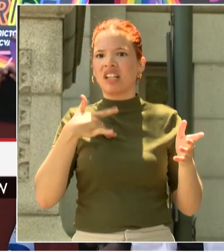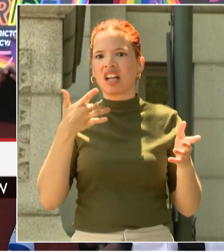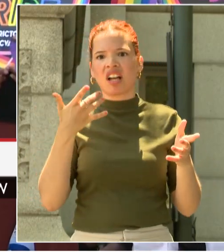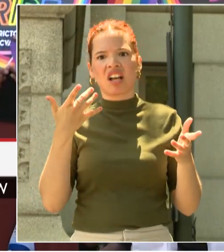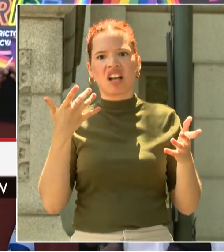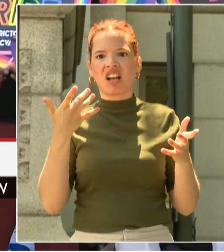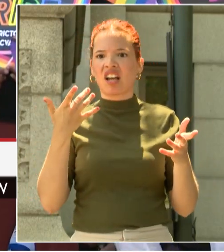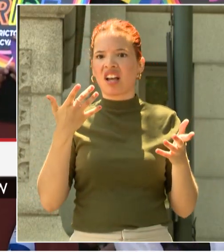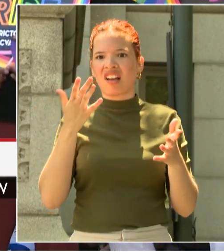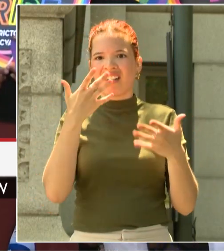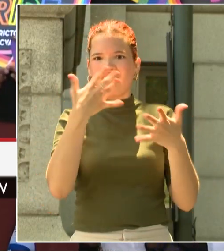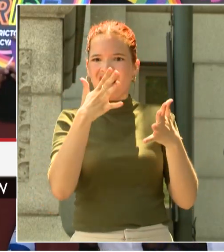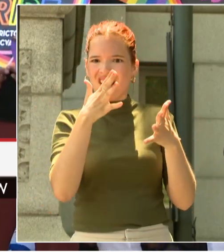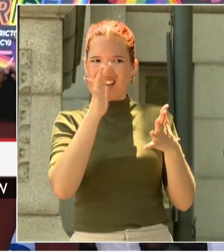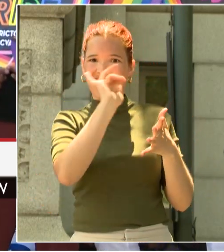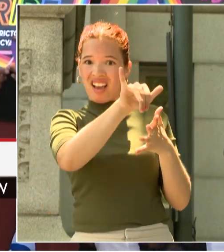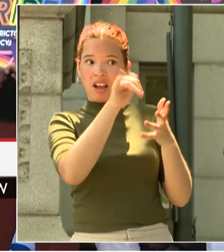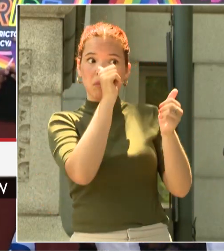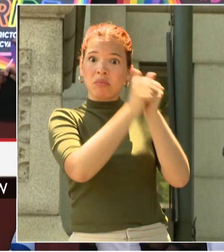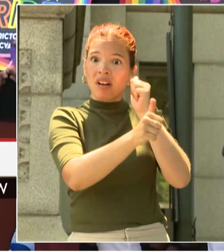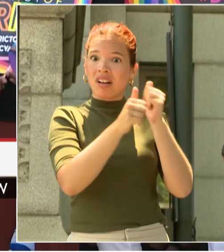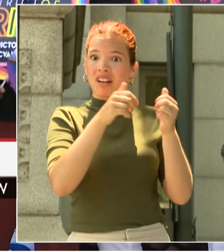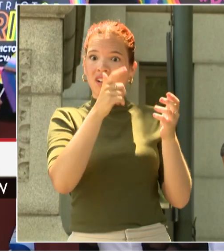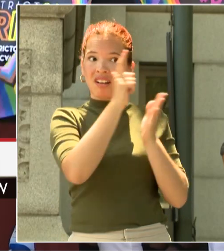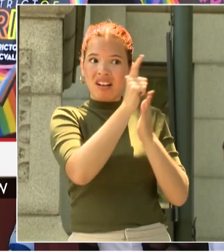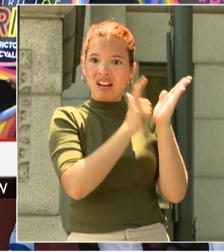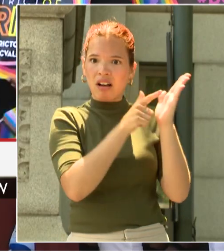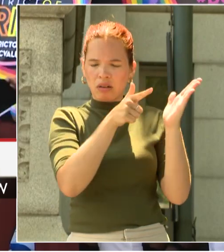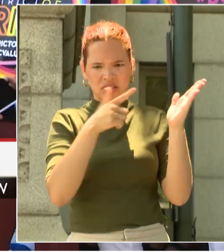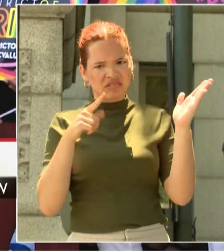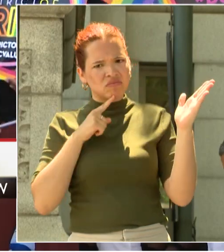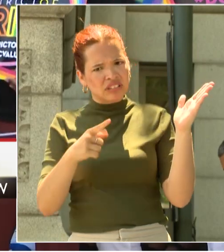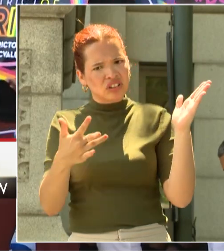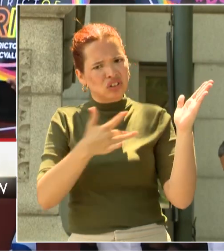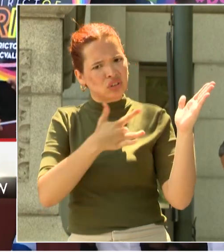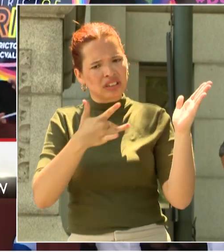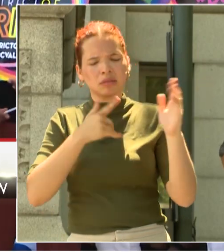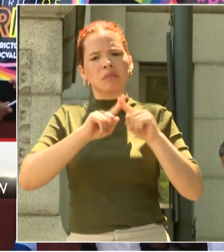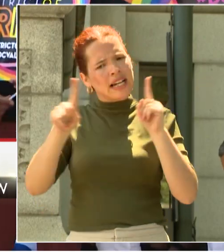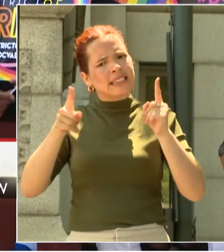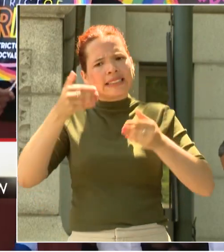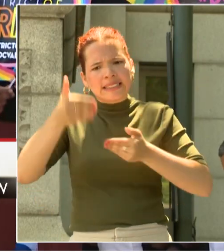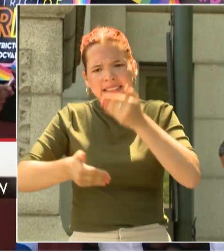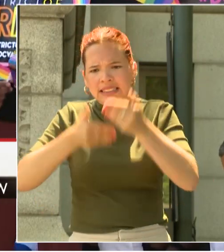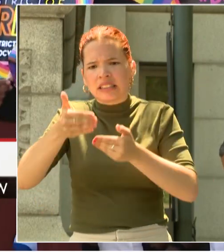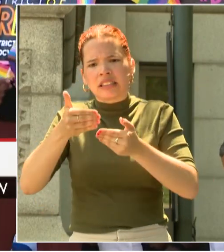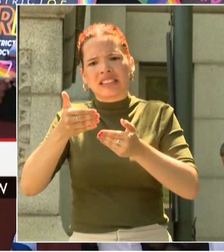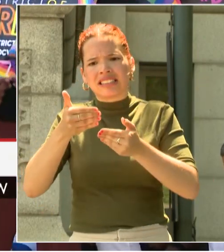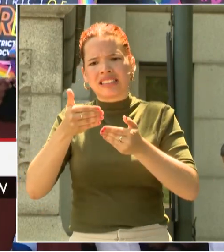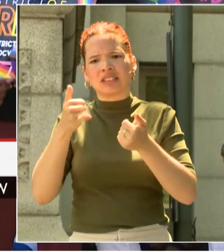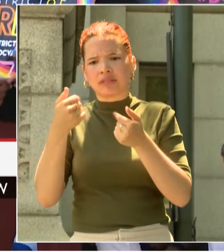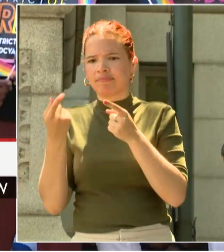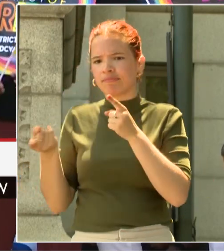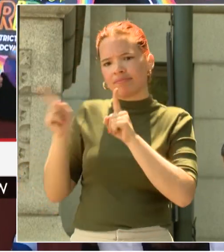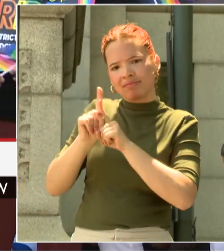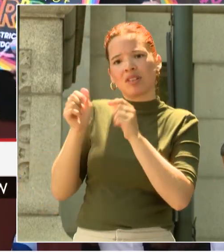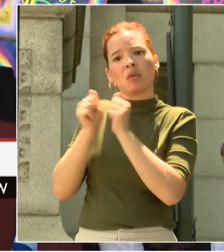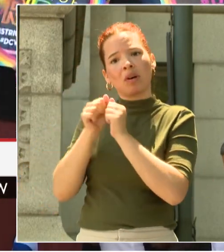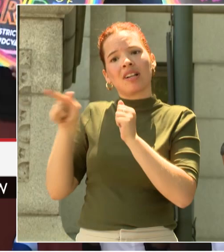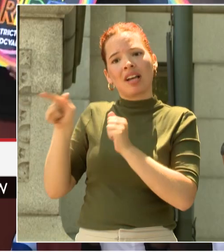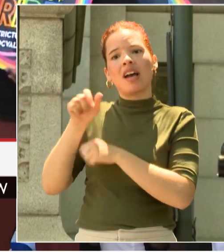legislation. And that's why I am proud to be standing with our Attorney General, Brian Schwab. Let's hear it for